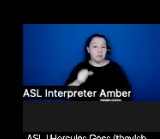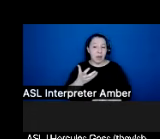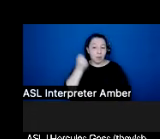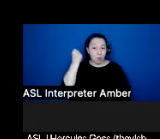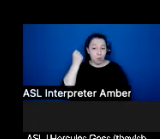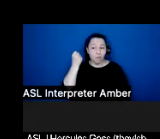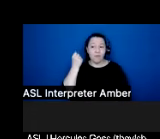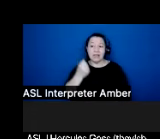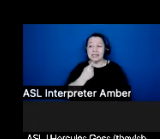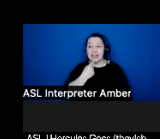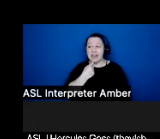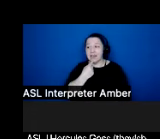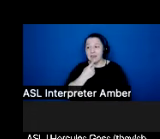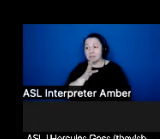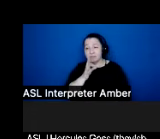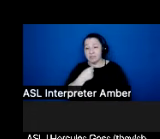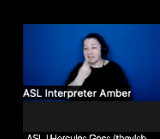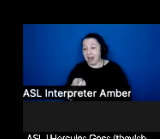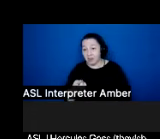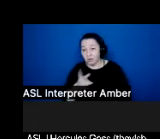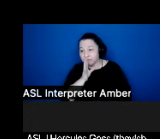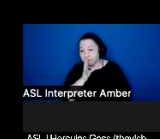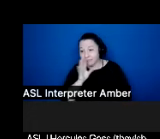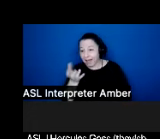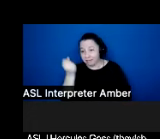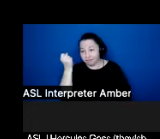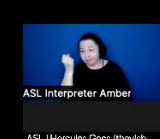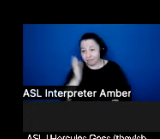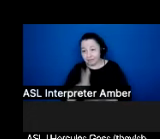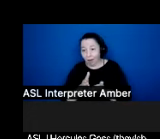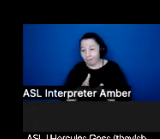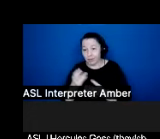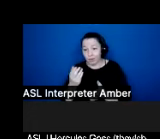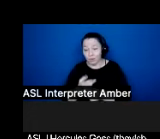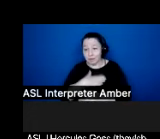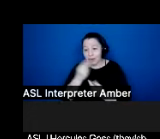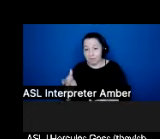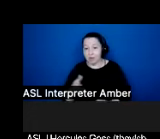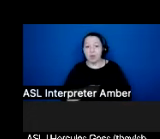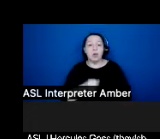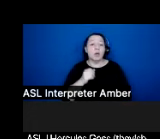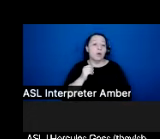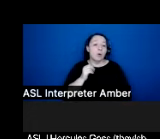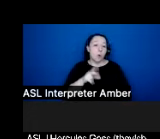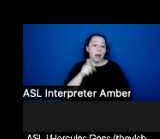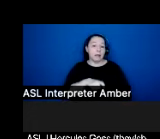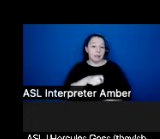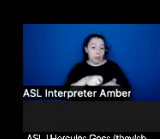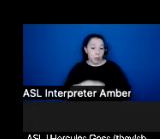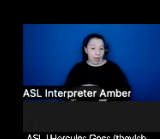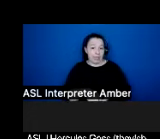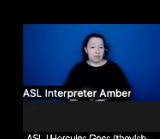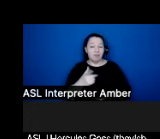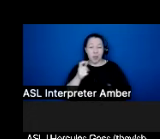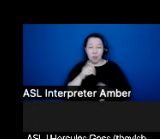or written. So it's really important to know what it says in your policy, because some policies will be